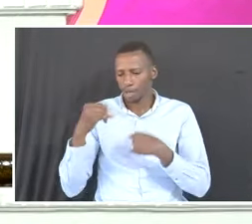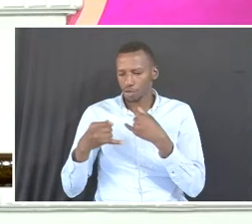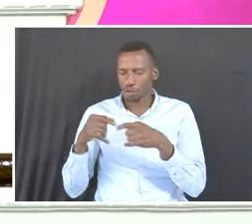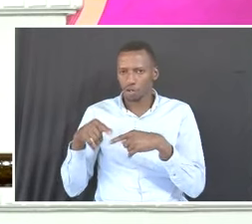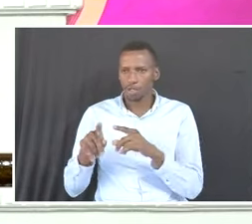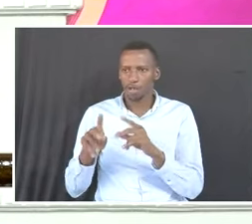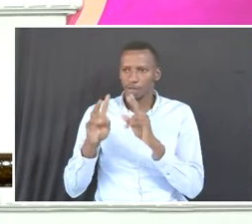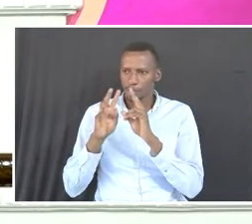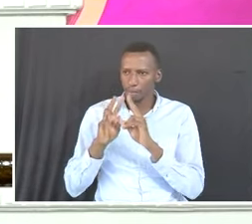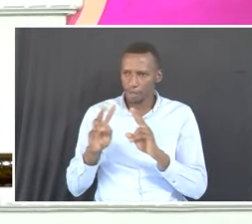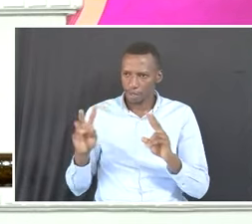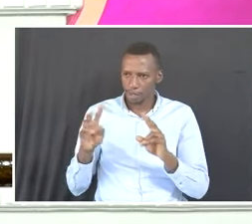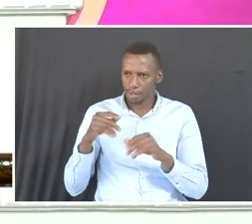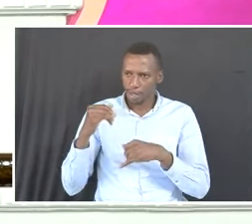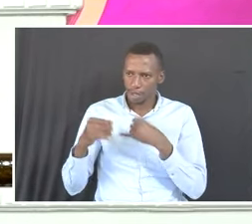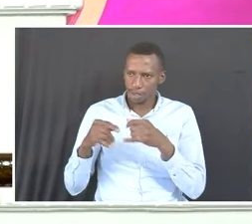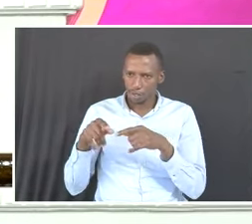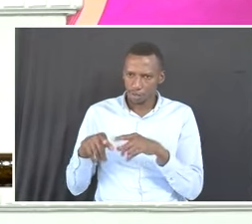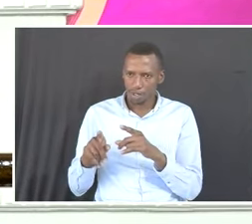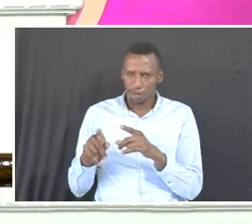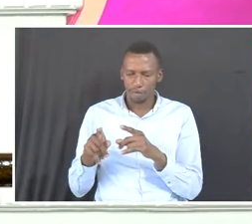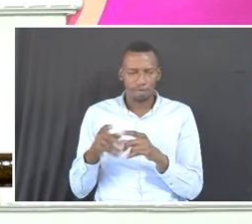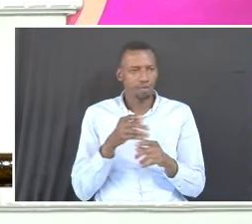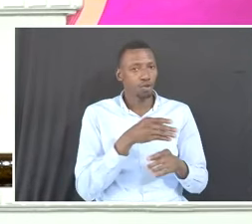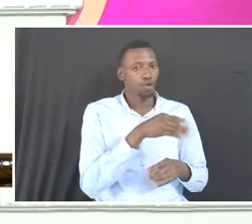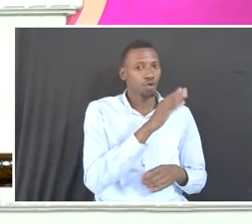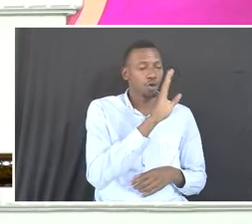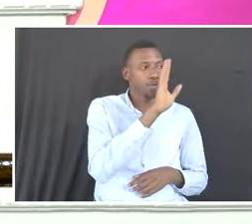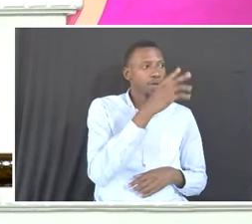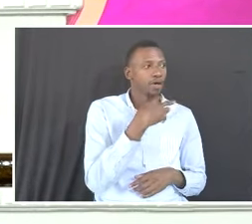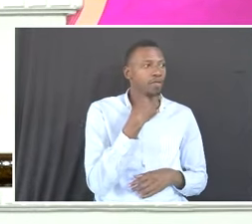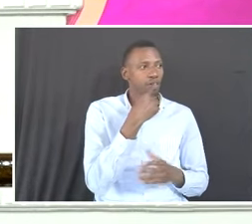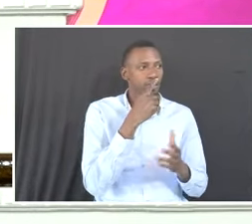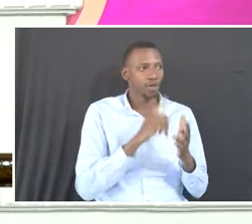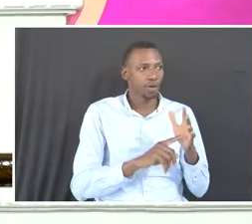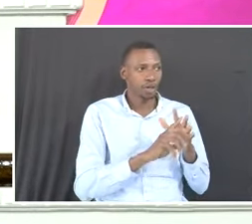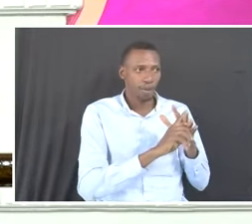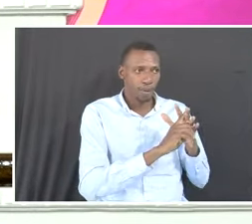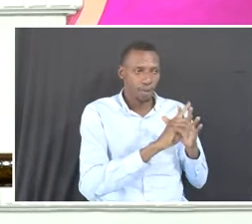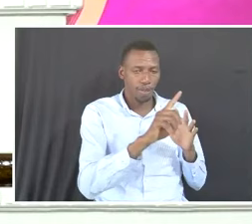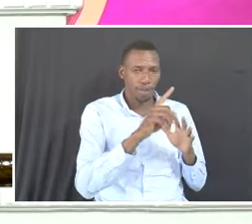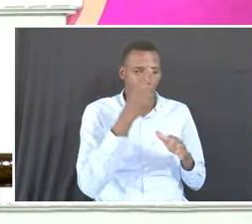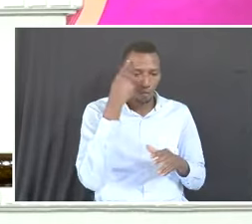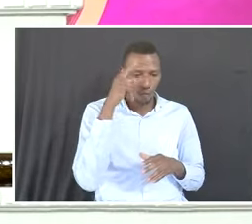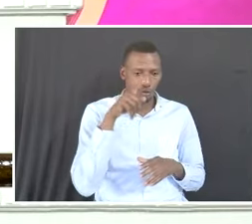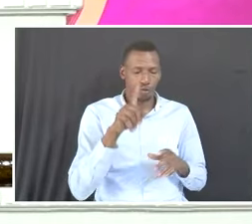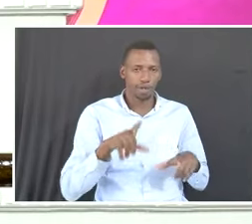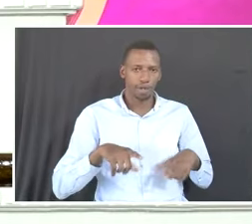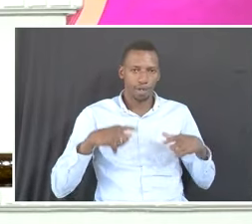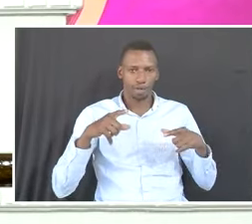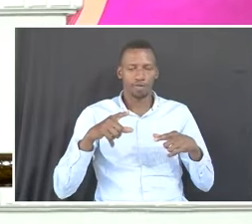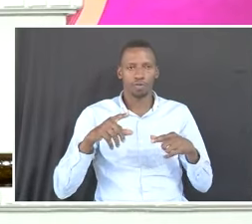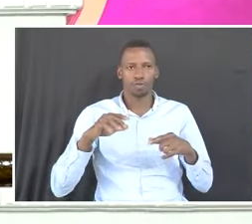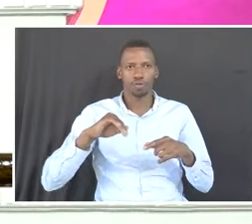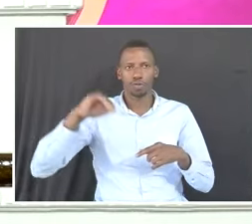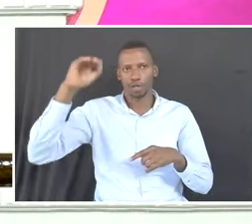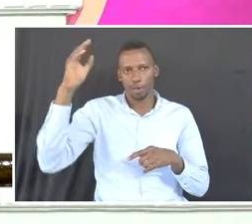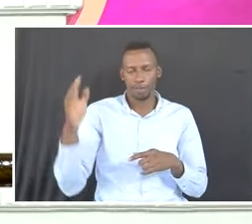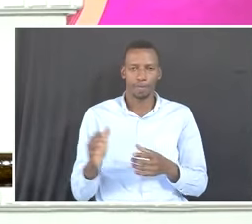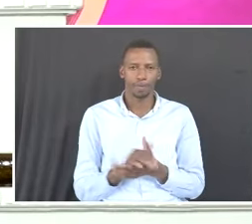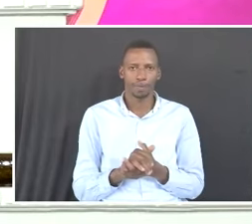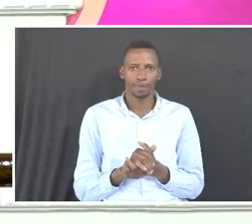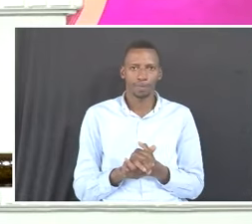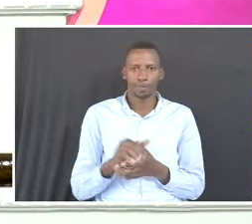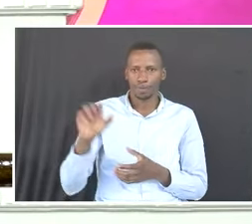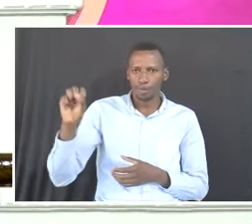yourself while you can. The godly voice says, escape for your life to the mountains. The Sodom